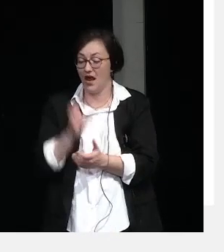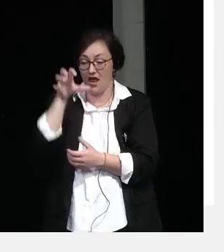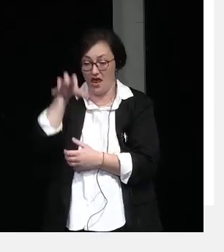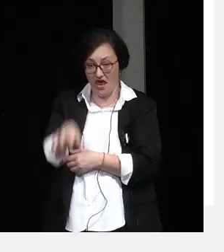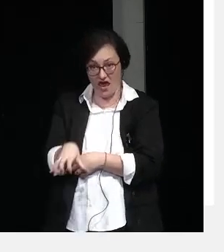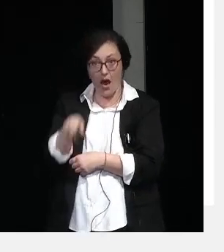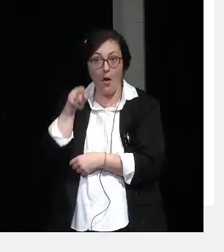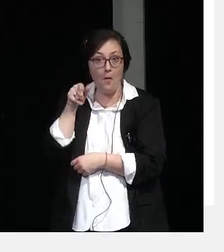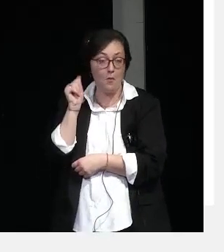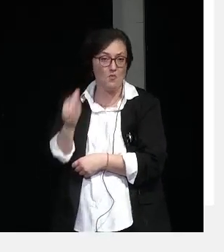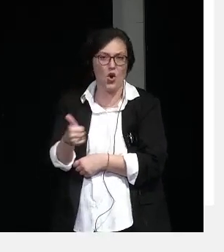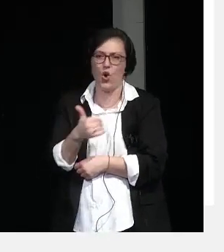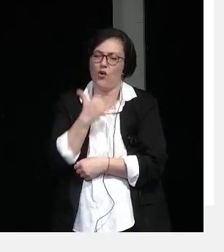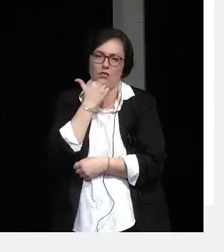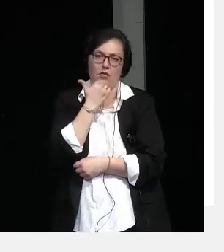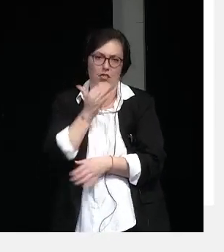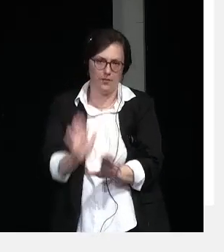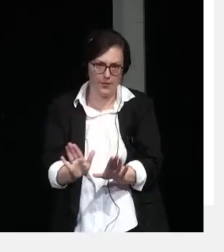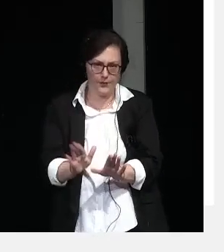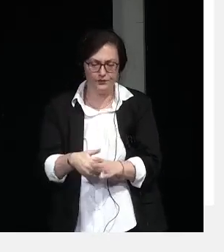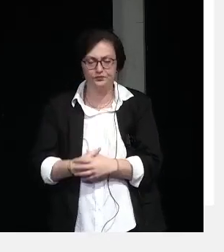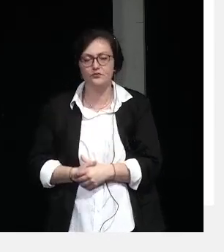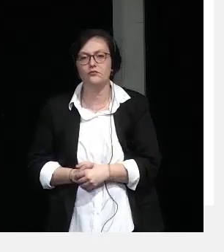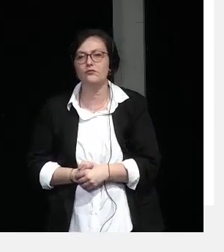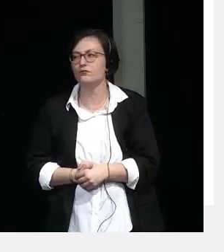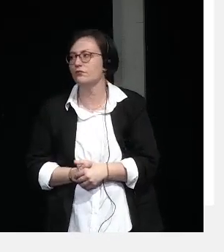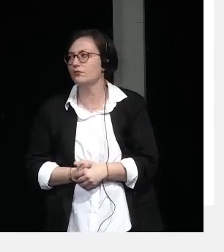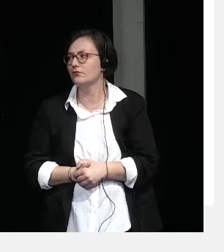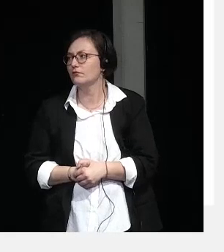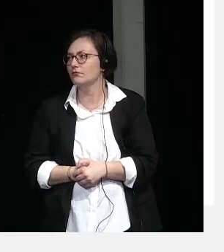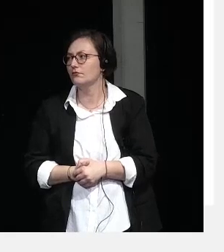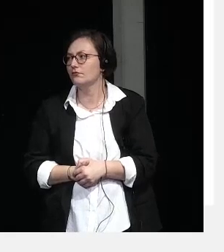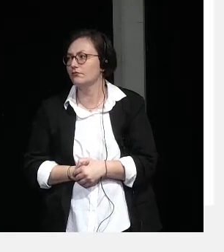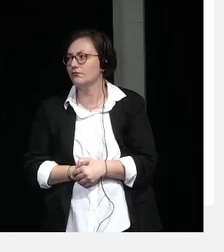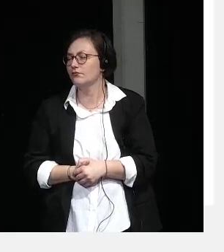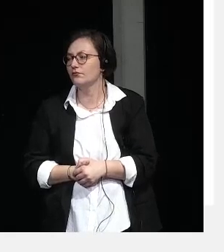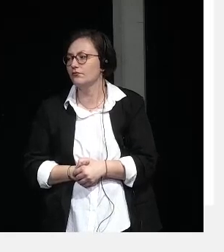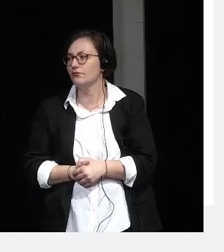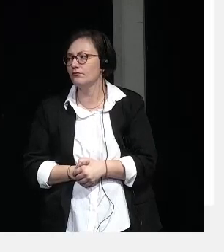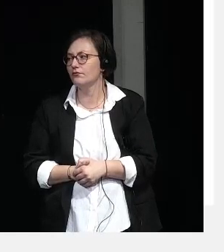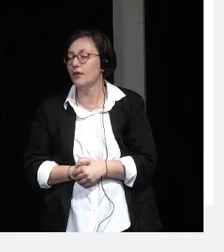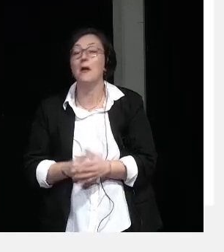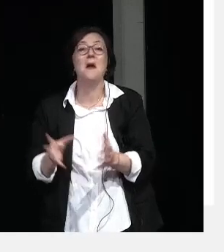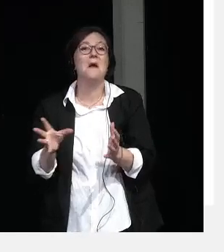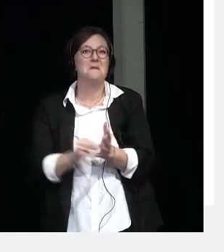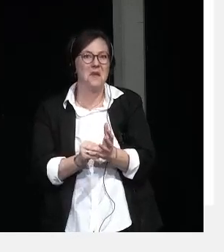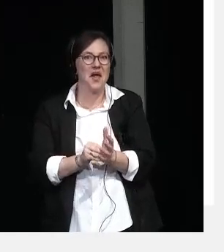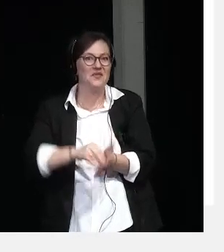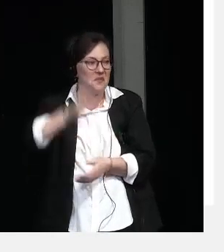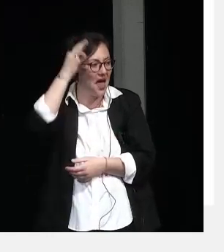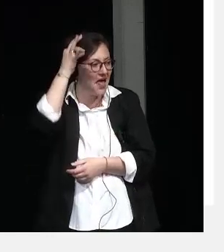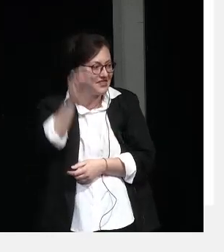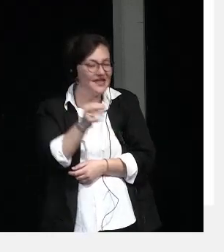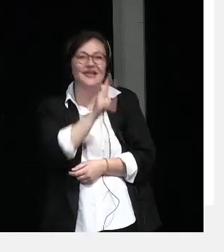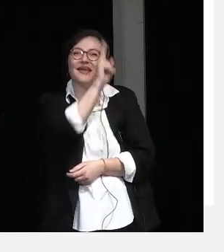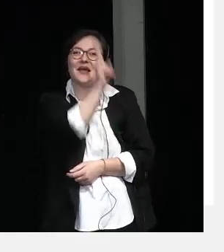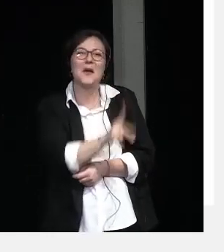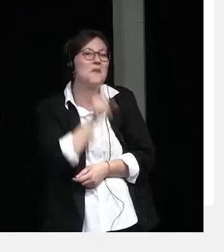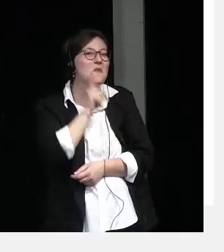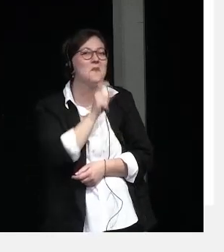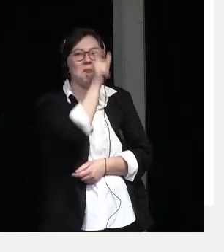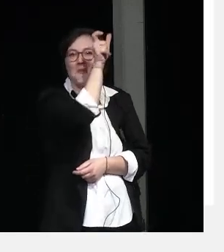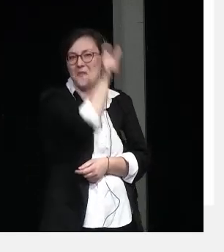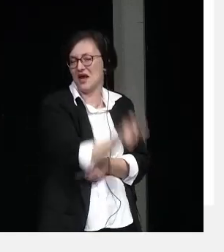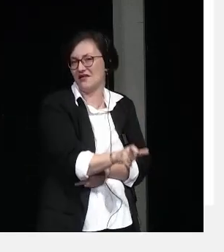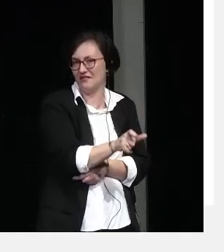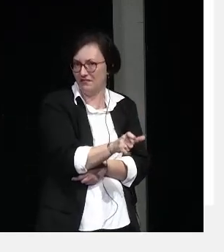meeting Paraskevi. I told her she's really the embodiment of what we are trying to do with the incredible agency that she comes